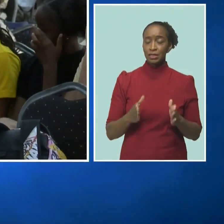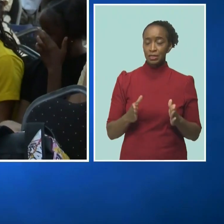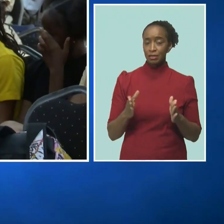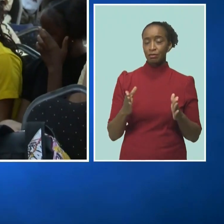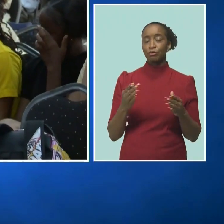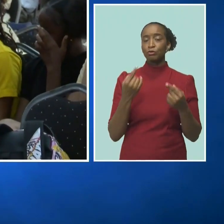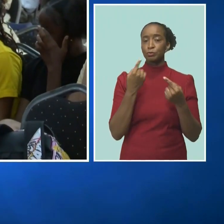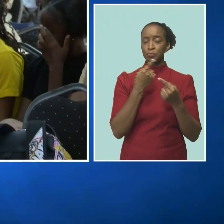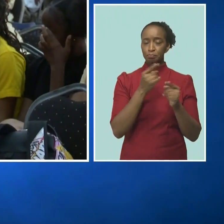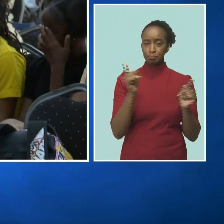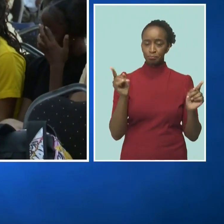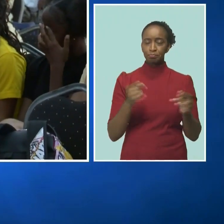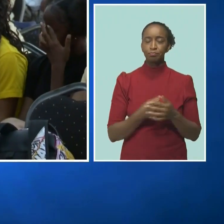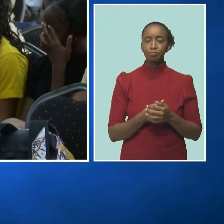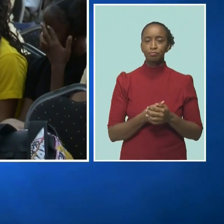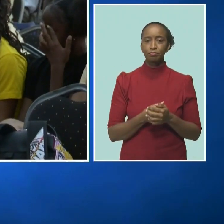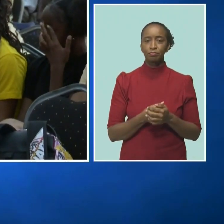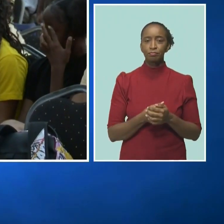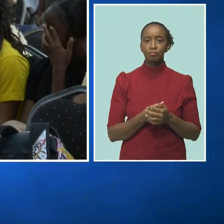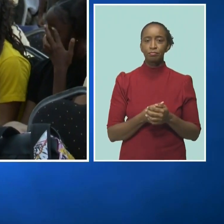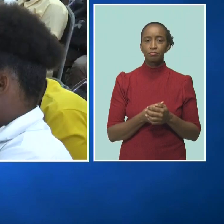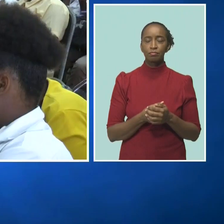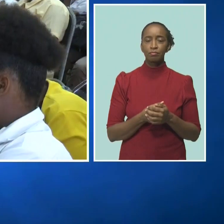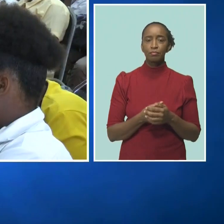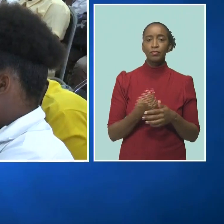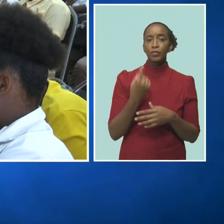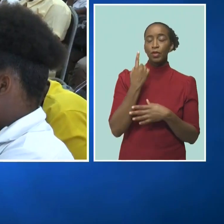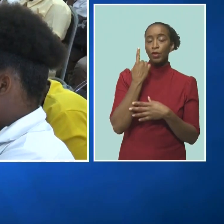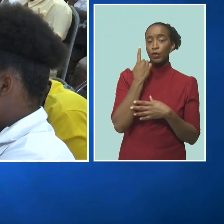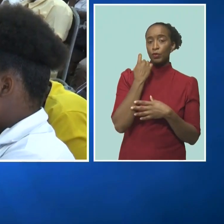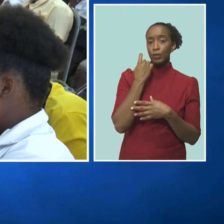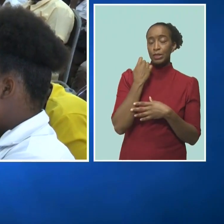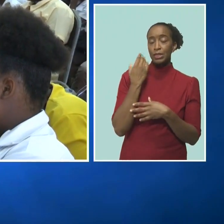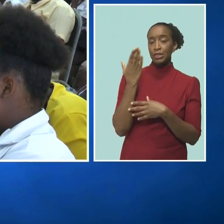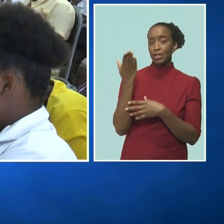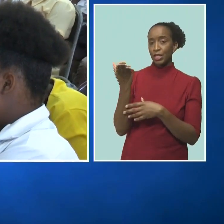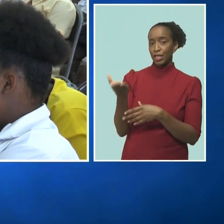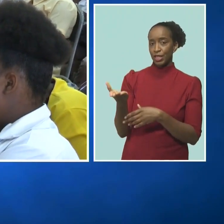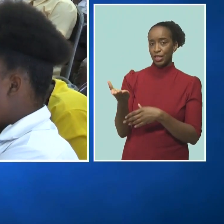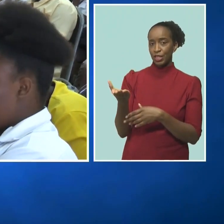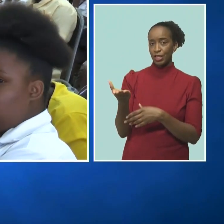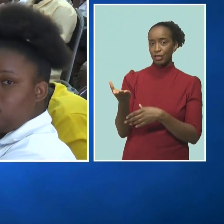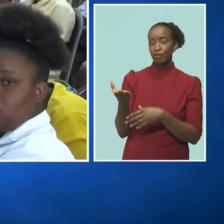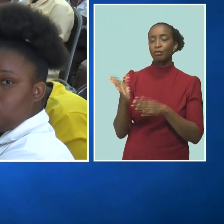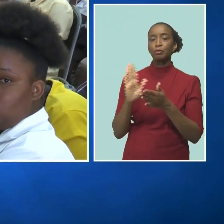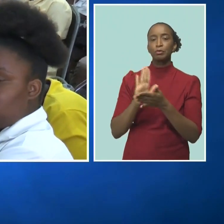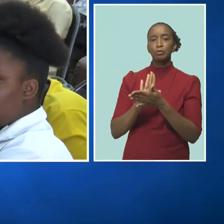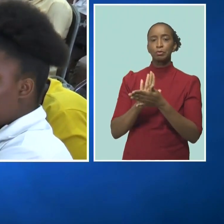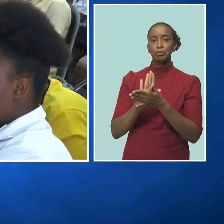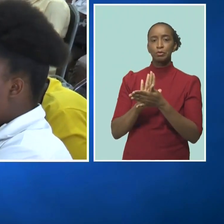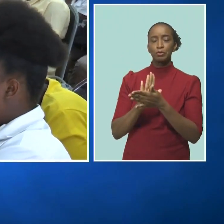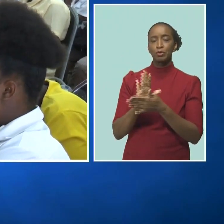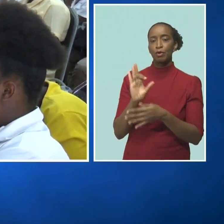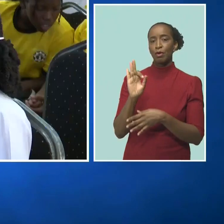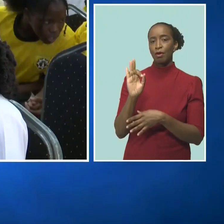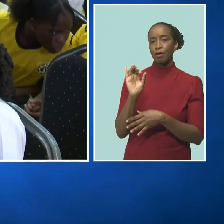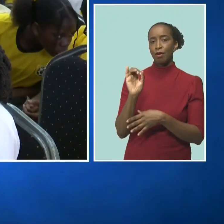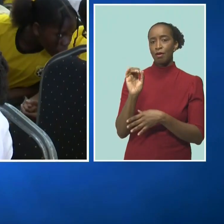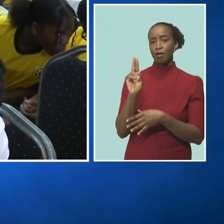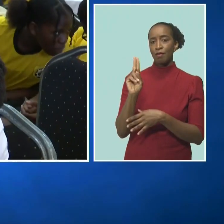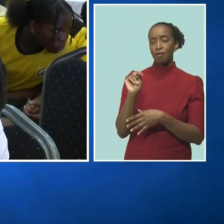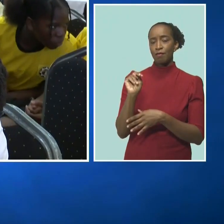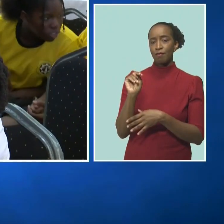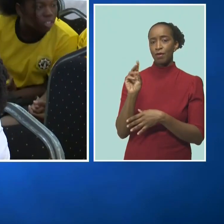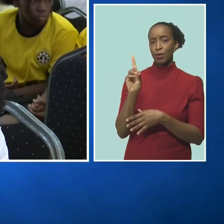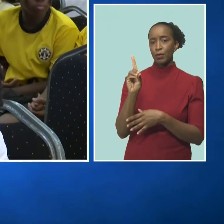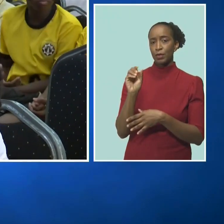was speaking during the 4th Annual Inter-House Debate Championship at his alma mater, Christchurch Foundation School. Senator Blackman says